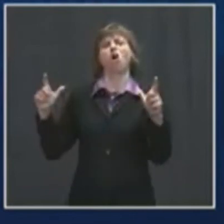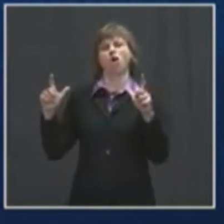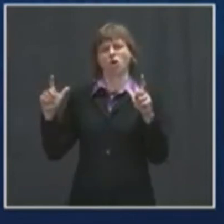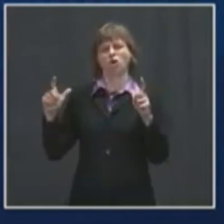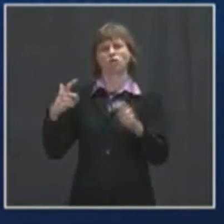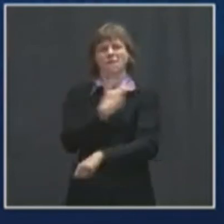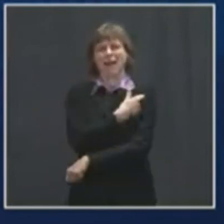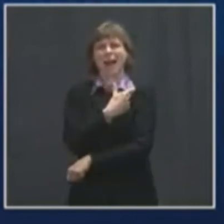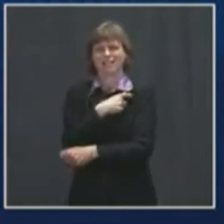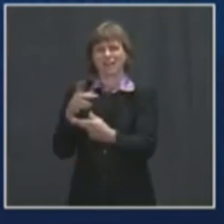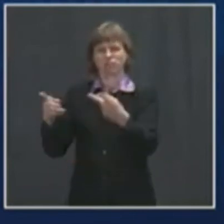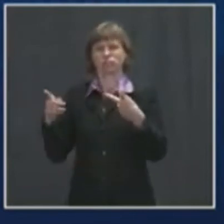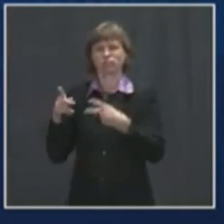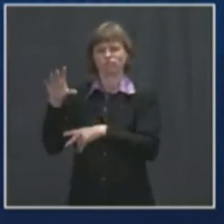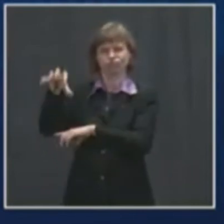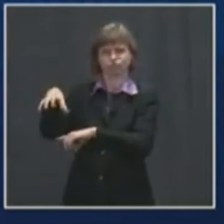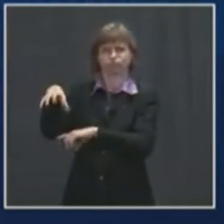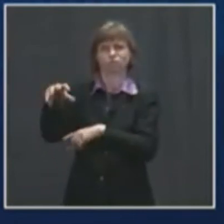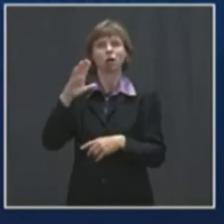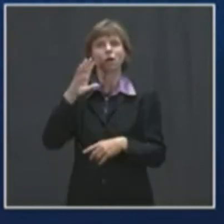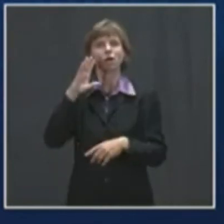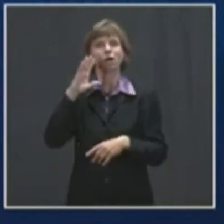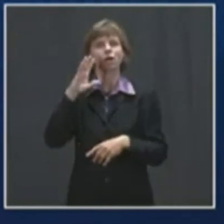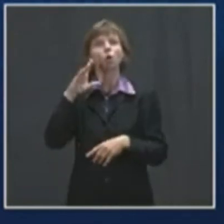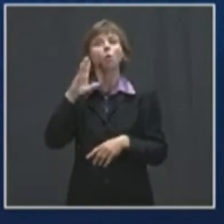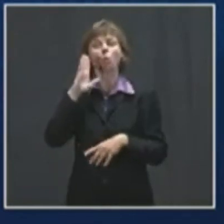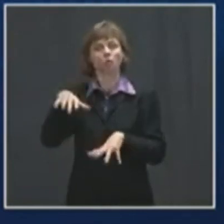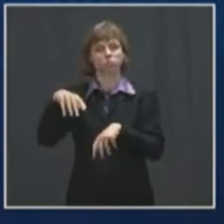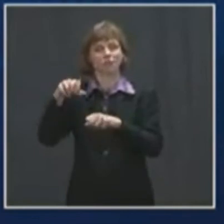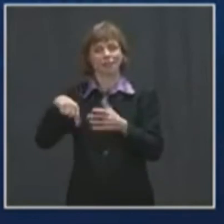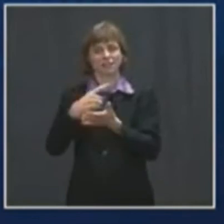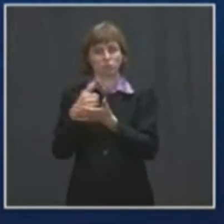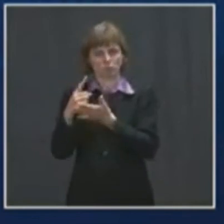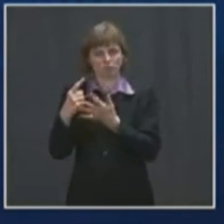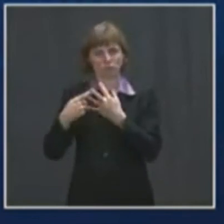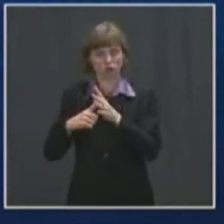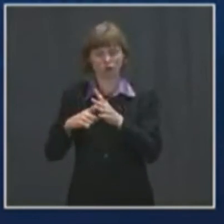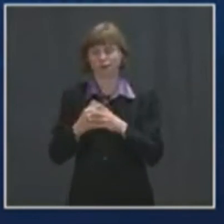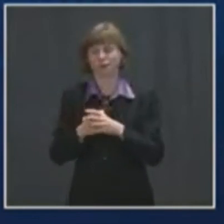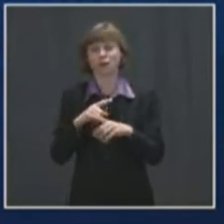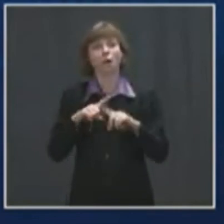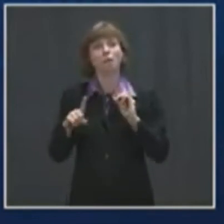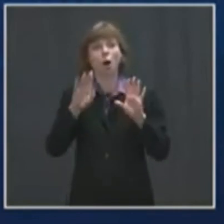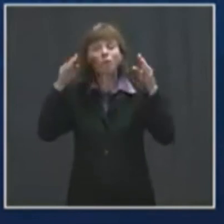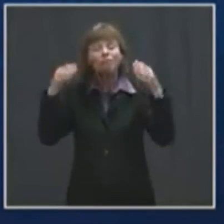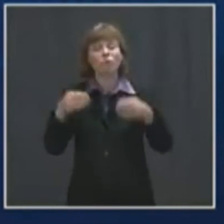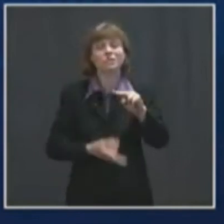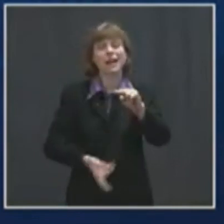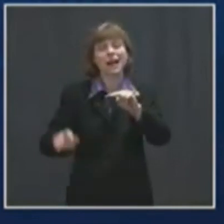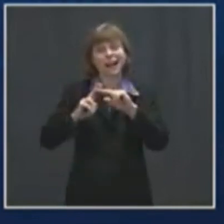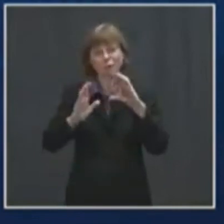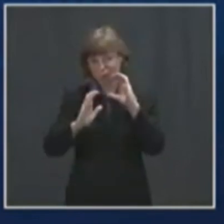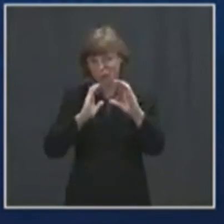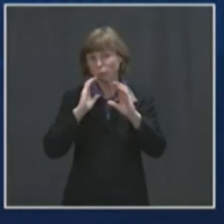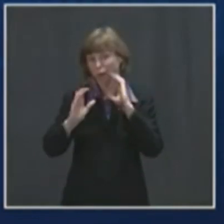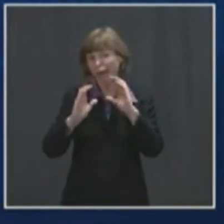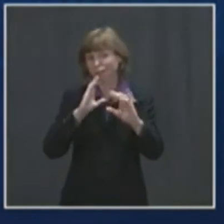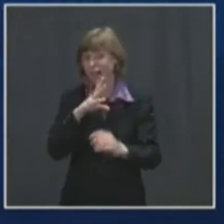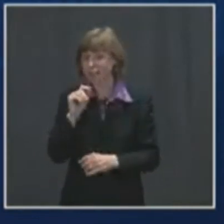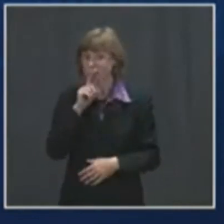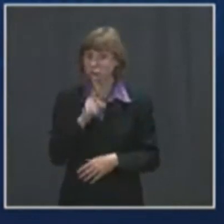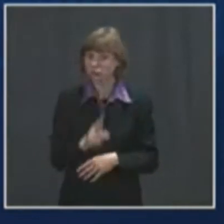be underway this week. But our focus is very much on increasing communication, ensuring, exactly as you said, that